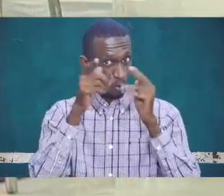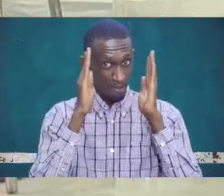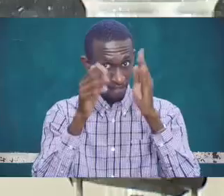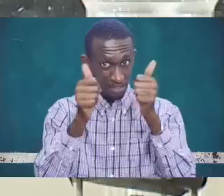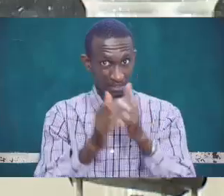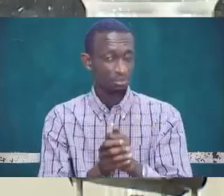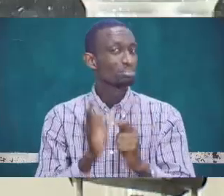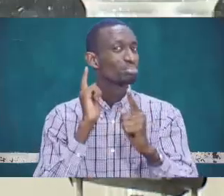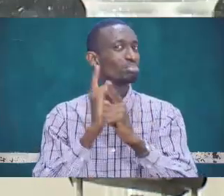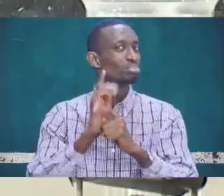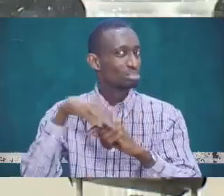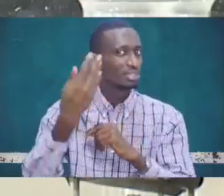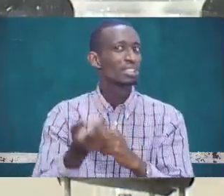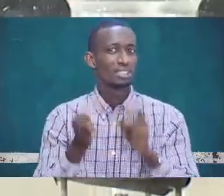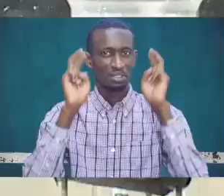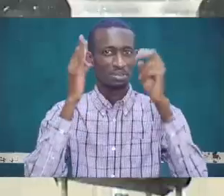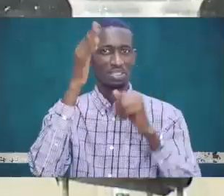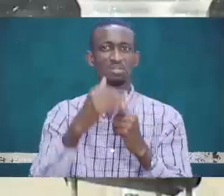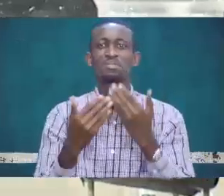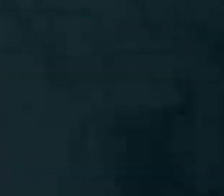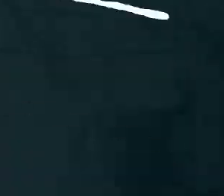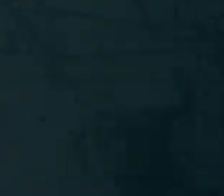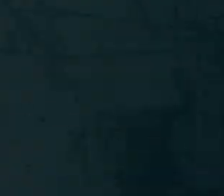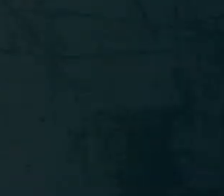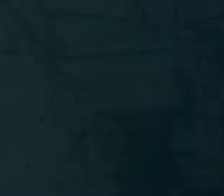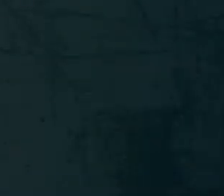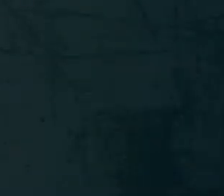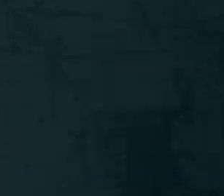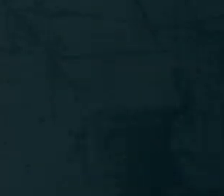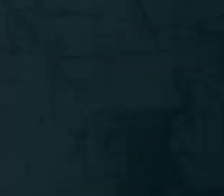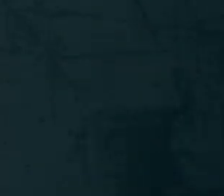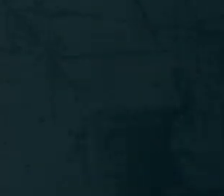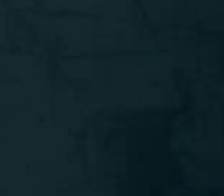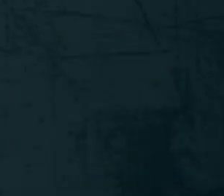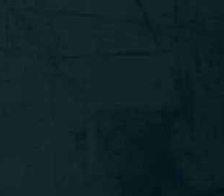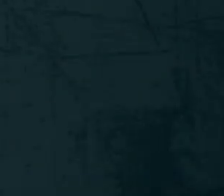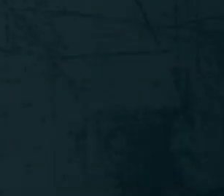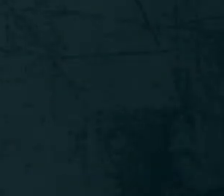We'll meet again in the next lesson. Thank you so much.